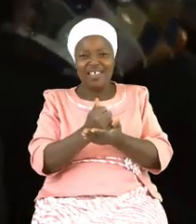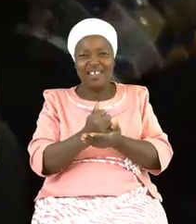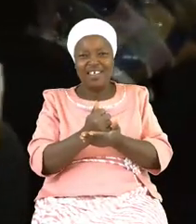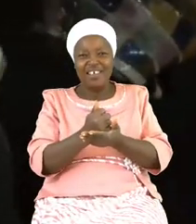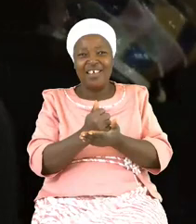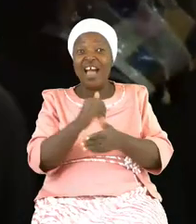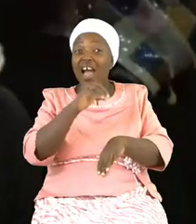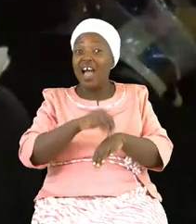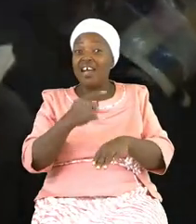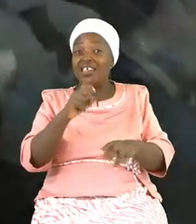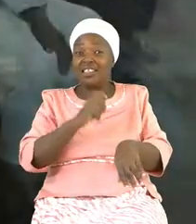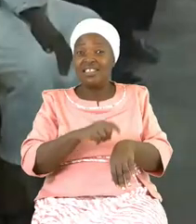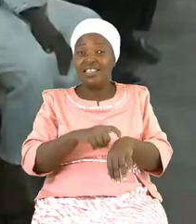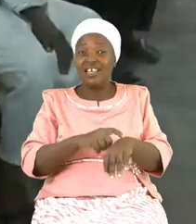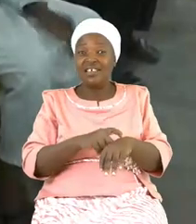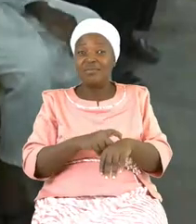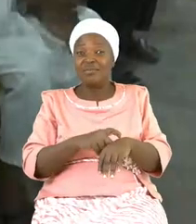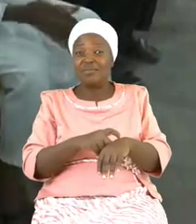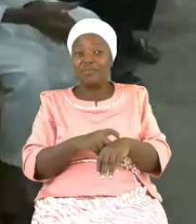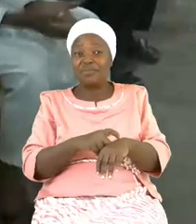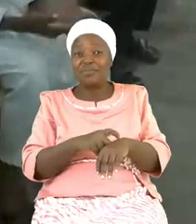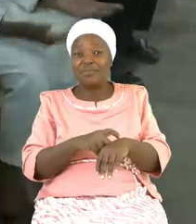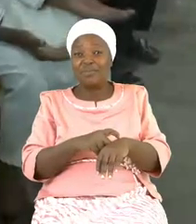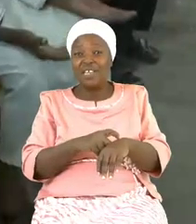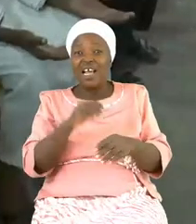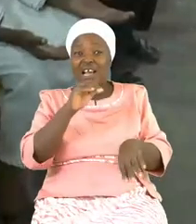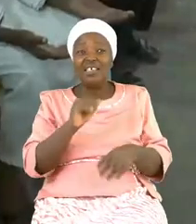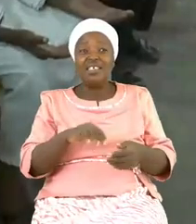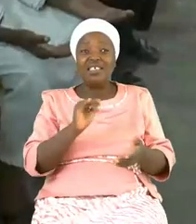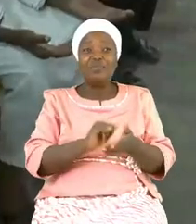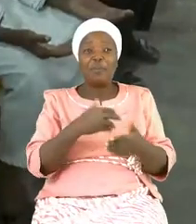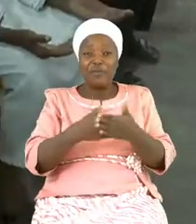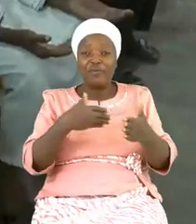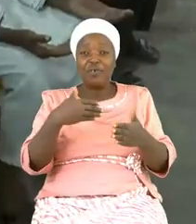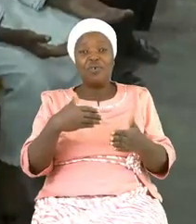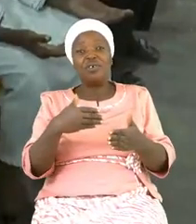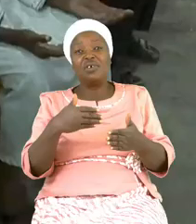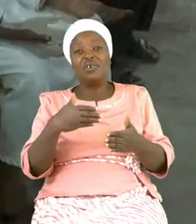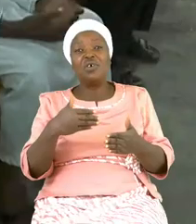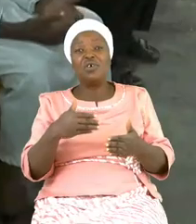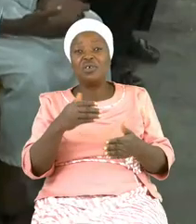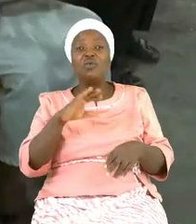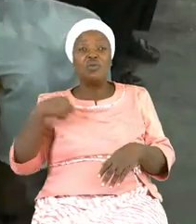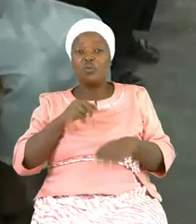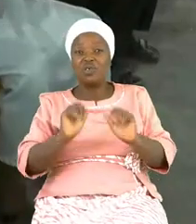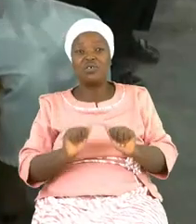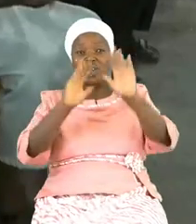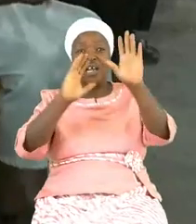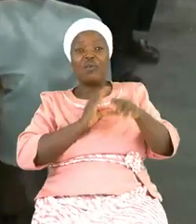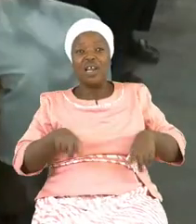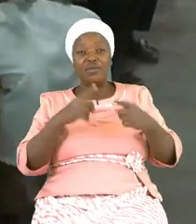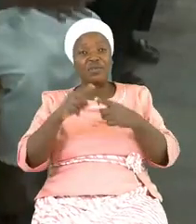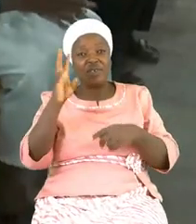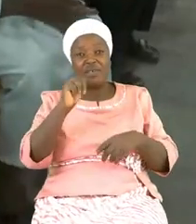time before we knew Christ, at the time before we gave our lives to him, at the time before